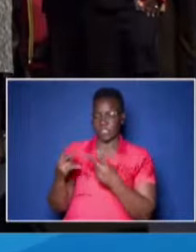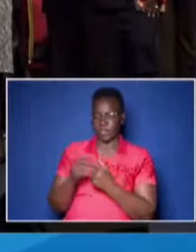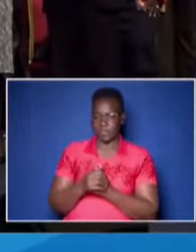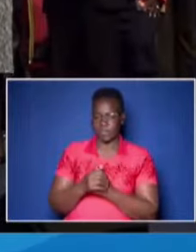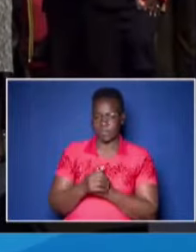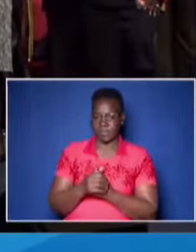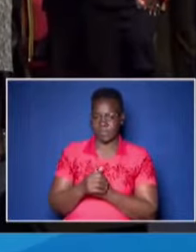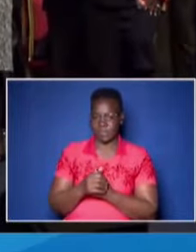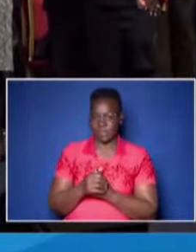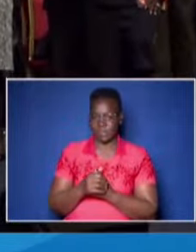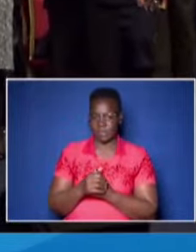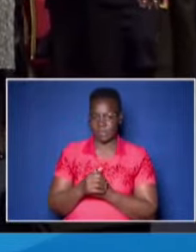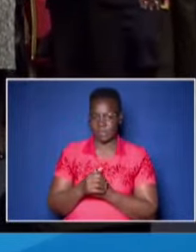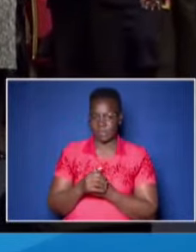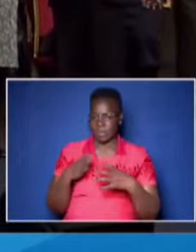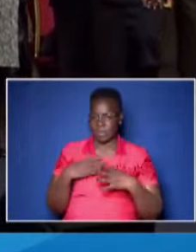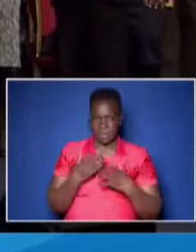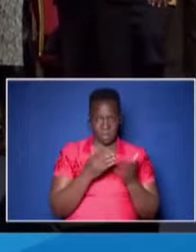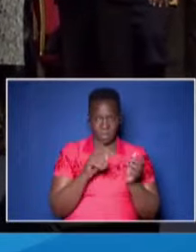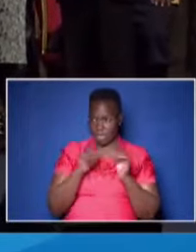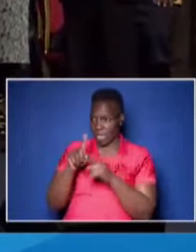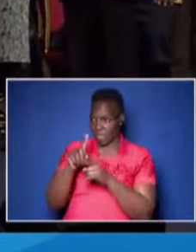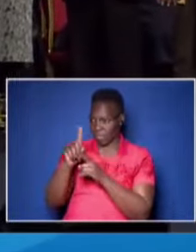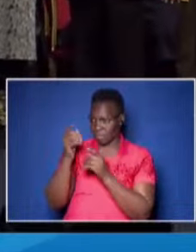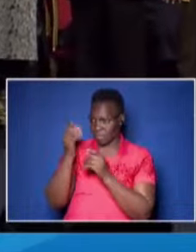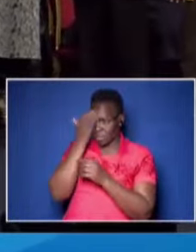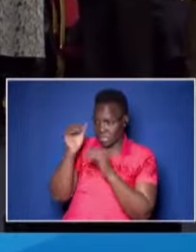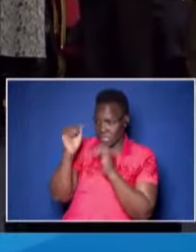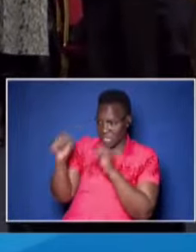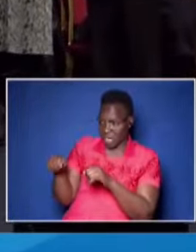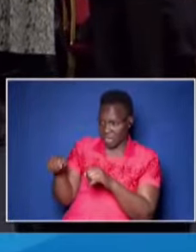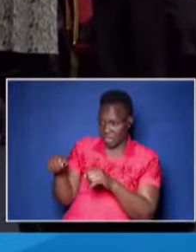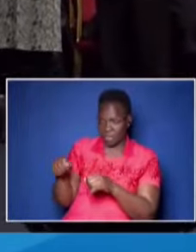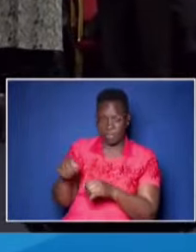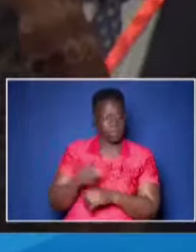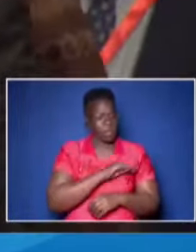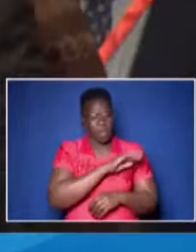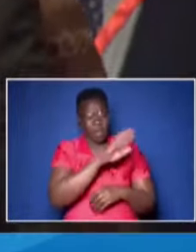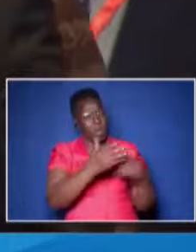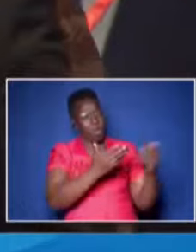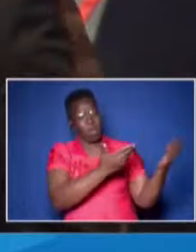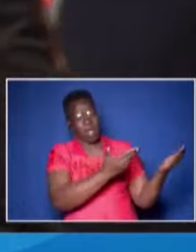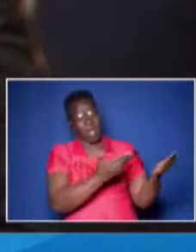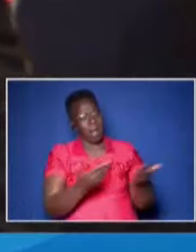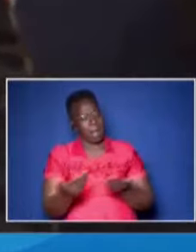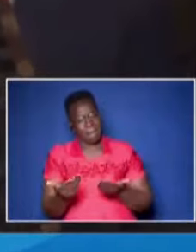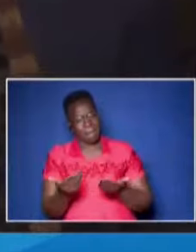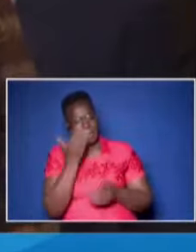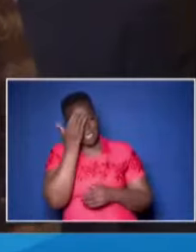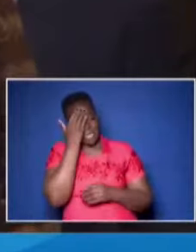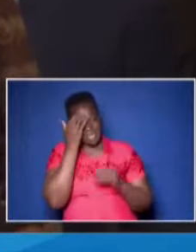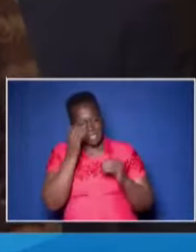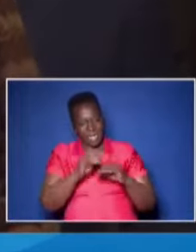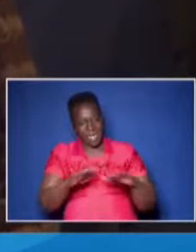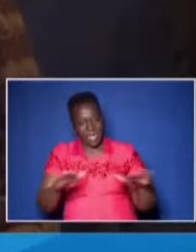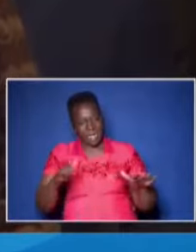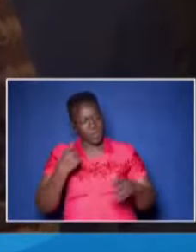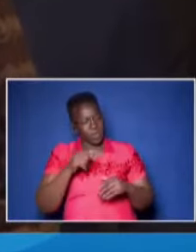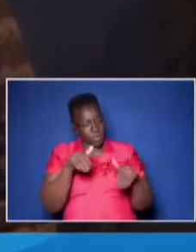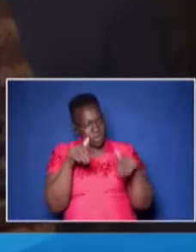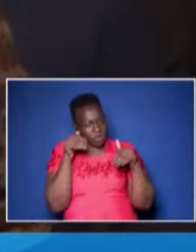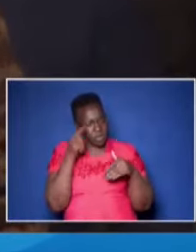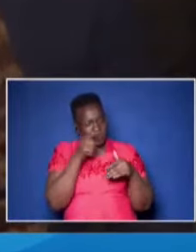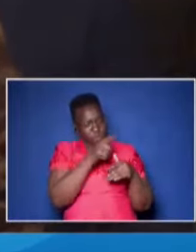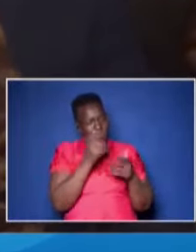and they can come to Israel they are all welcome to come to Israel we are waiting for you